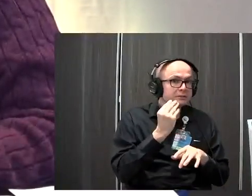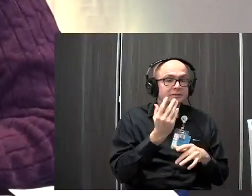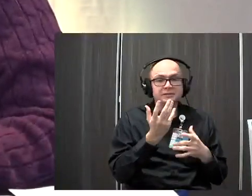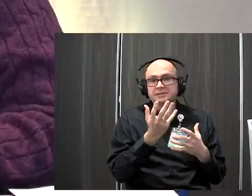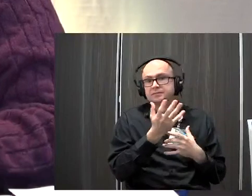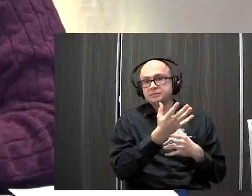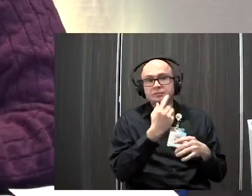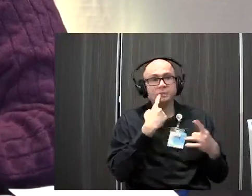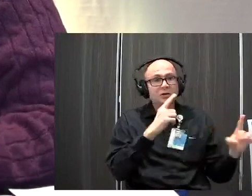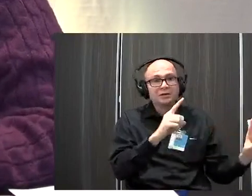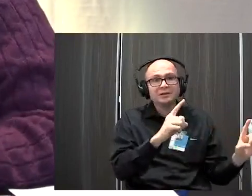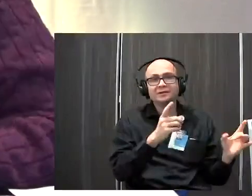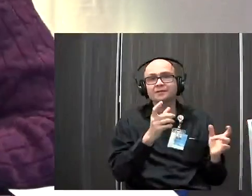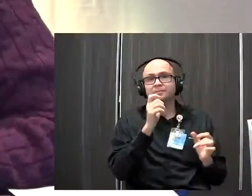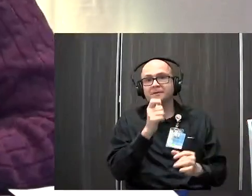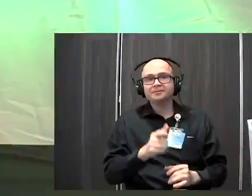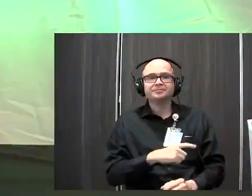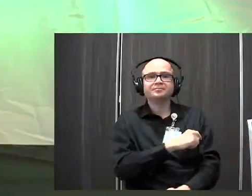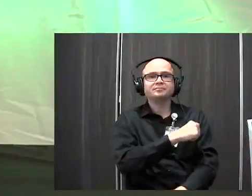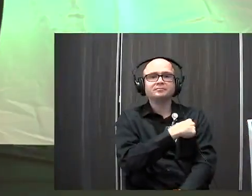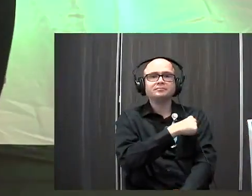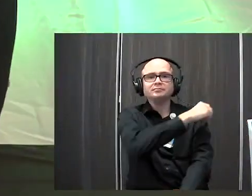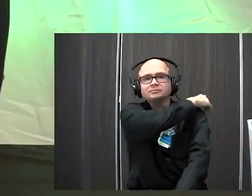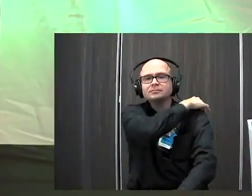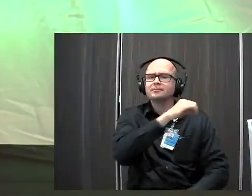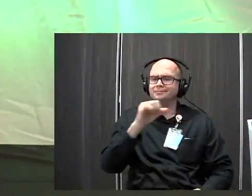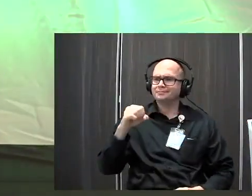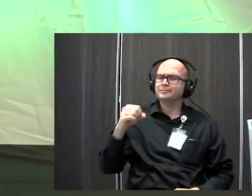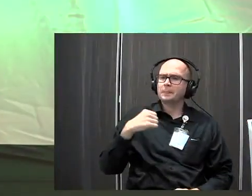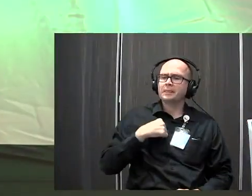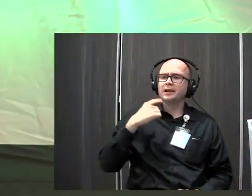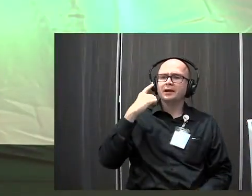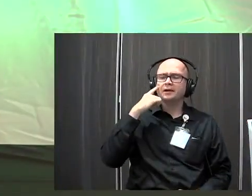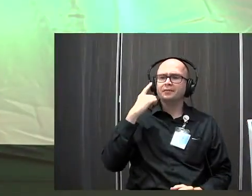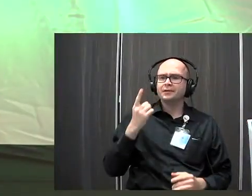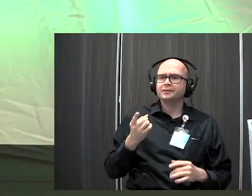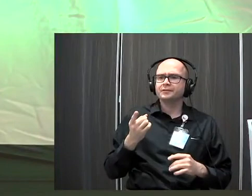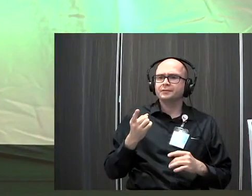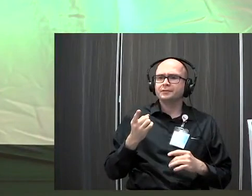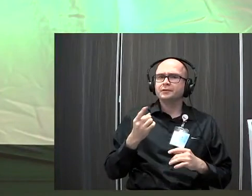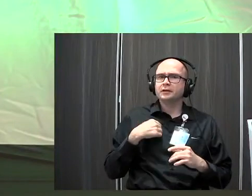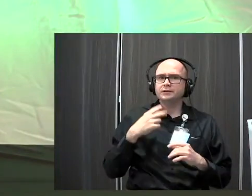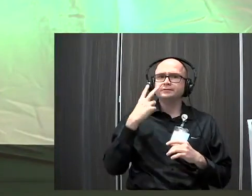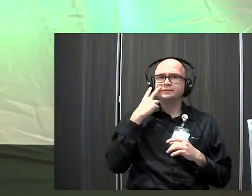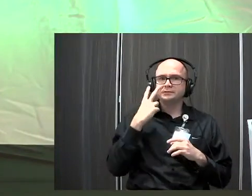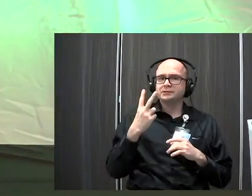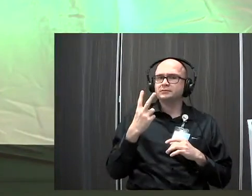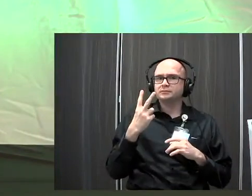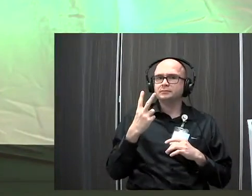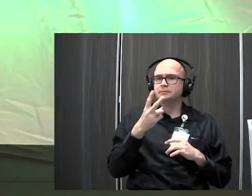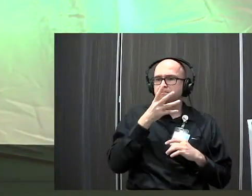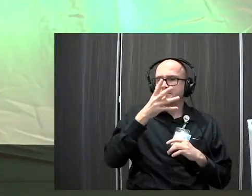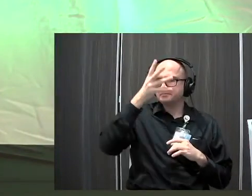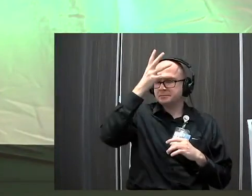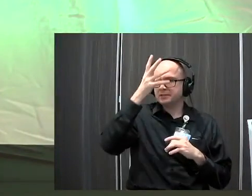working, just trying to kind of expand out that question. Yeah, I think that is definitely an avenue that I've seen